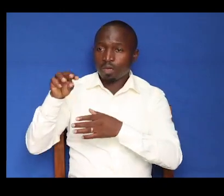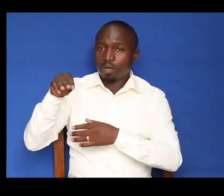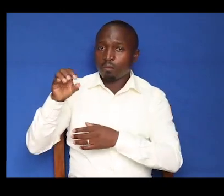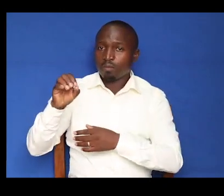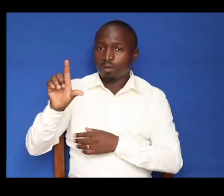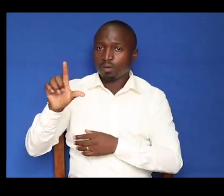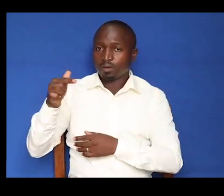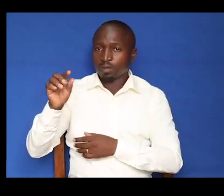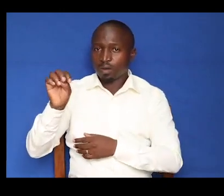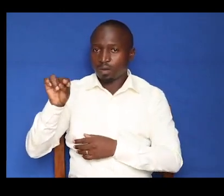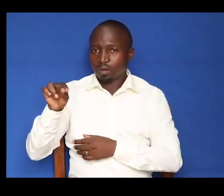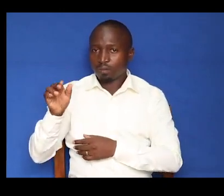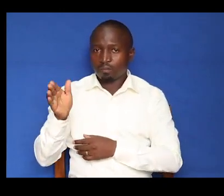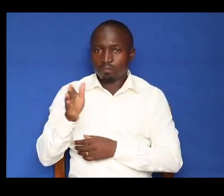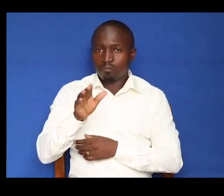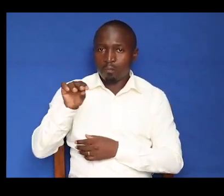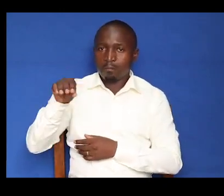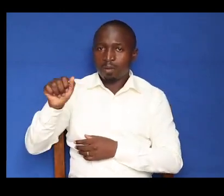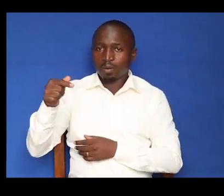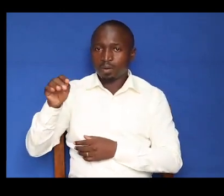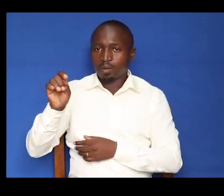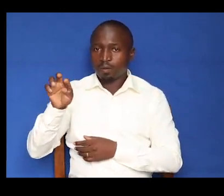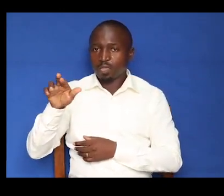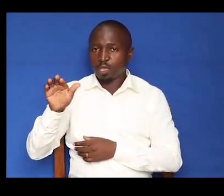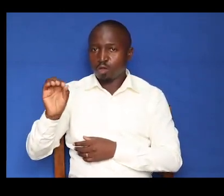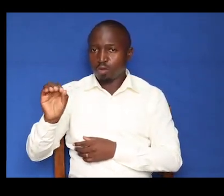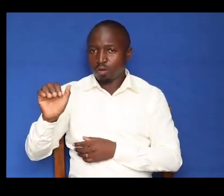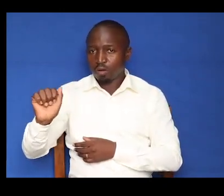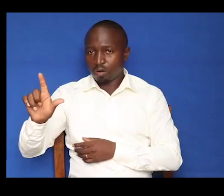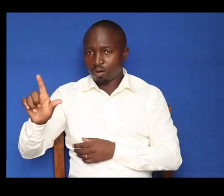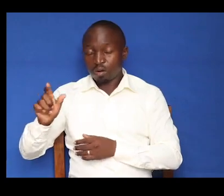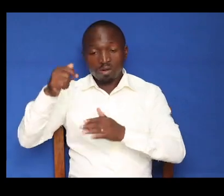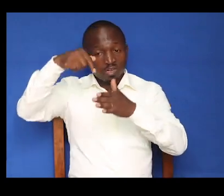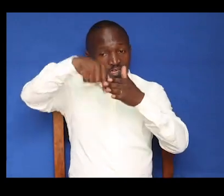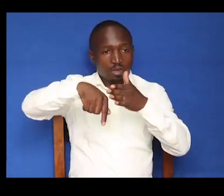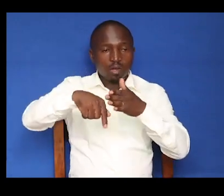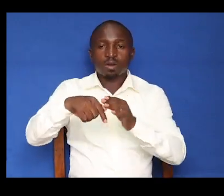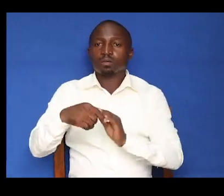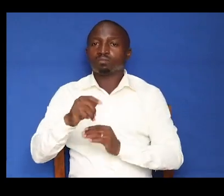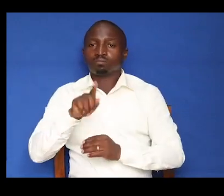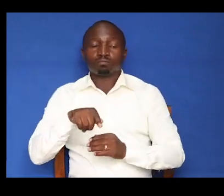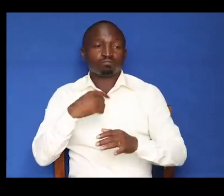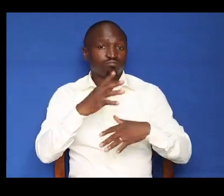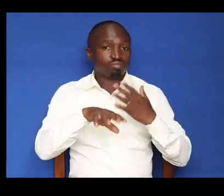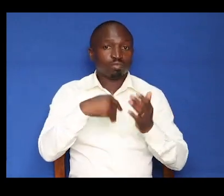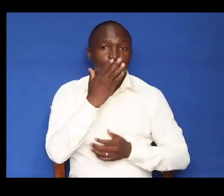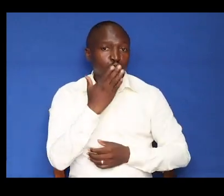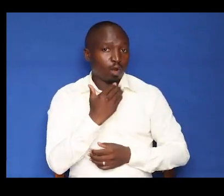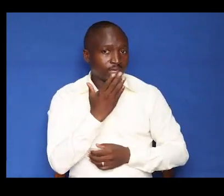materials contain salty minerals. Thus, the occurrence of such geological